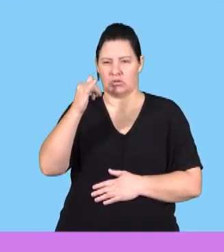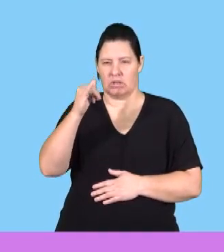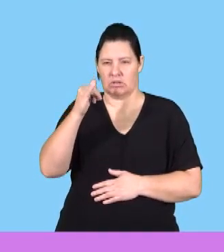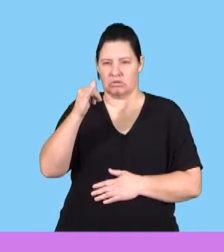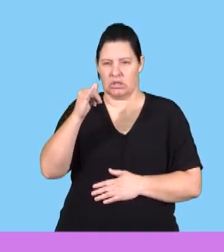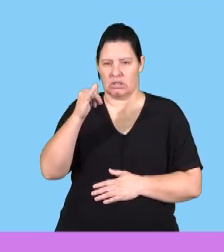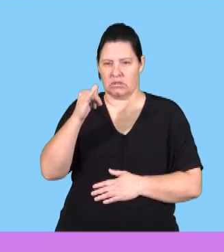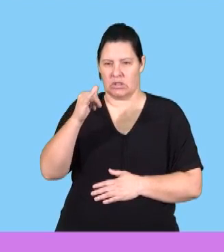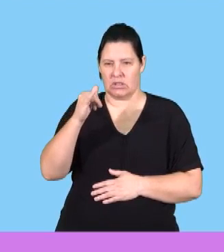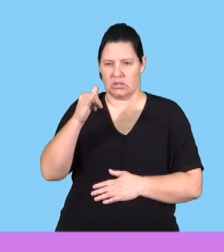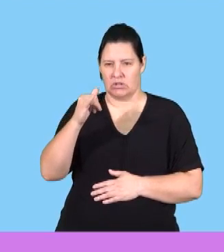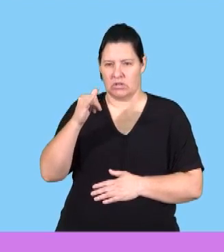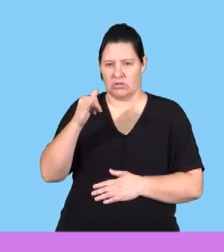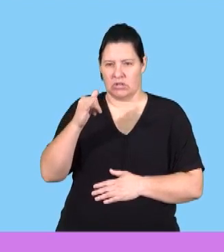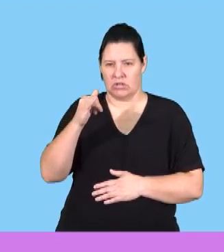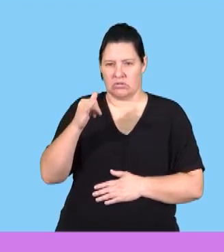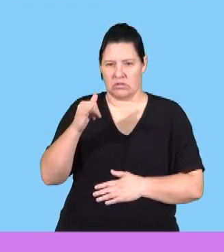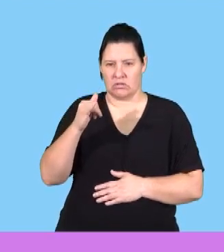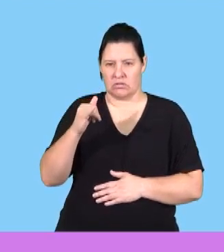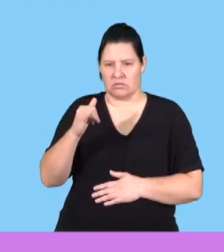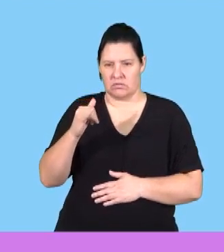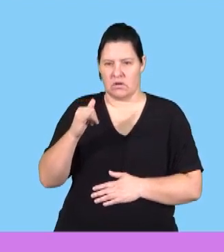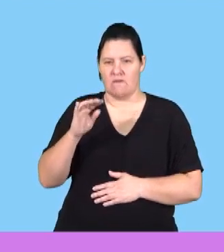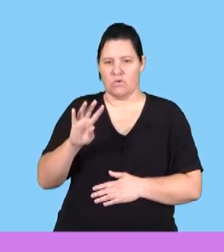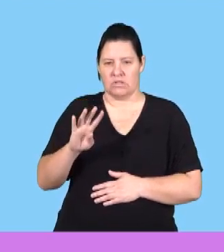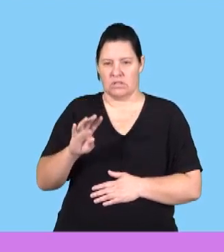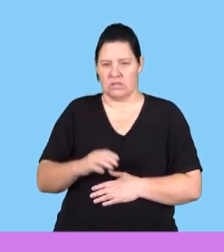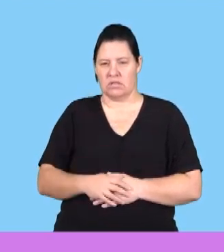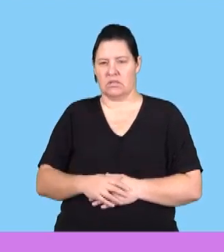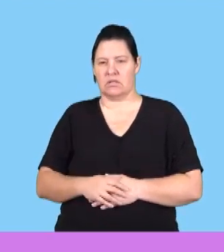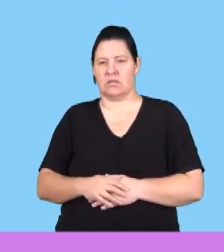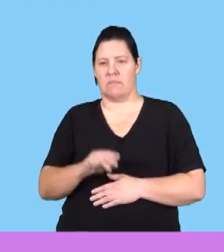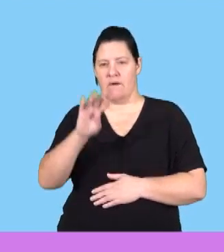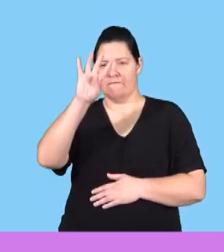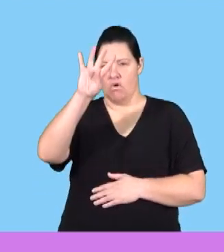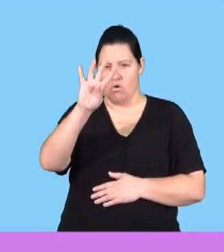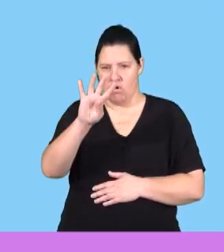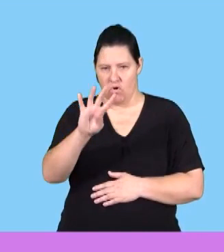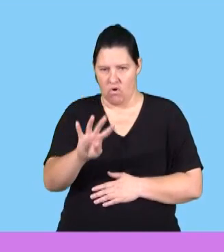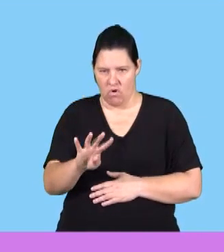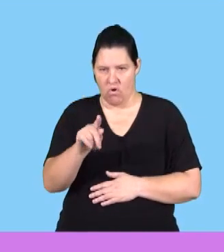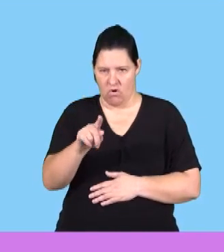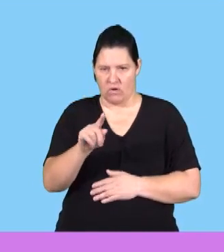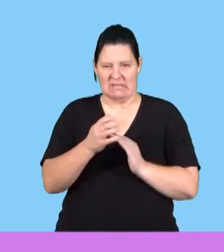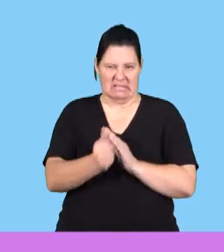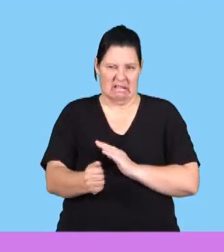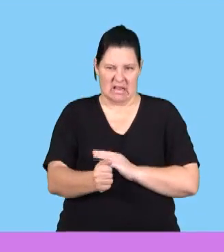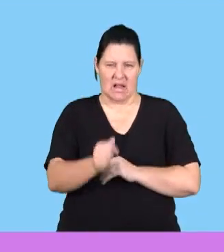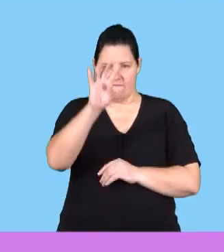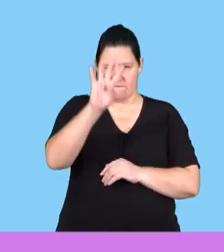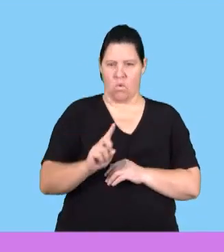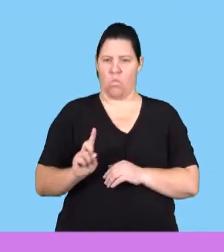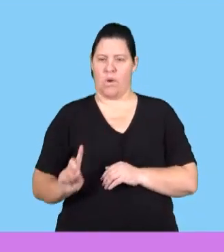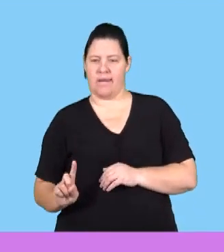at the weight here, this column, right, going down, all the 40. So I'm starting looking at the 4 actually as a good skill, right? So